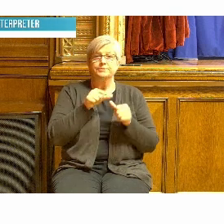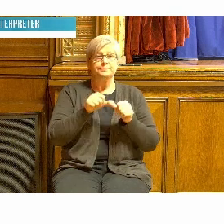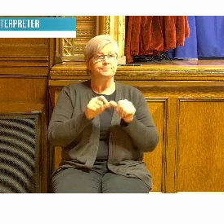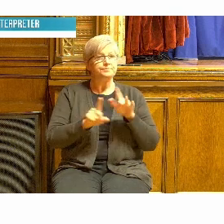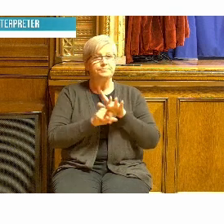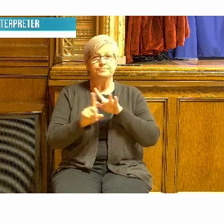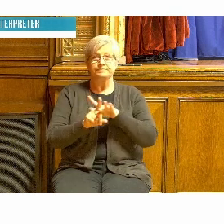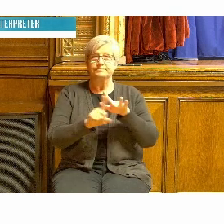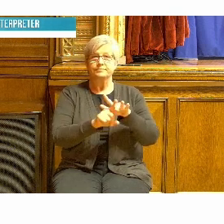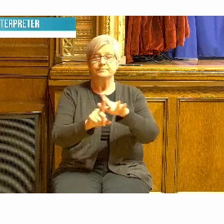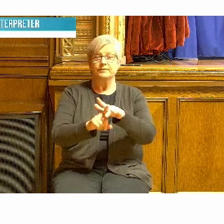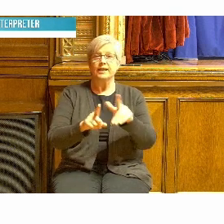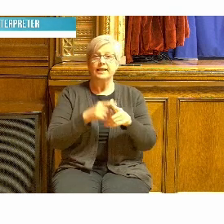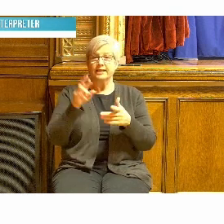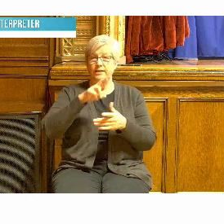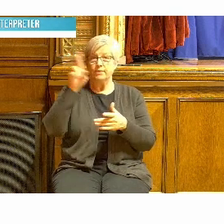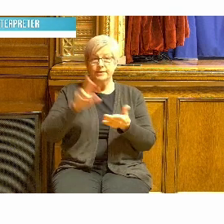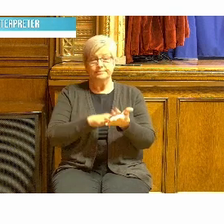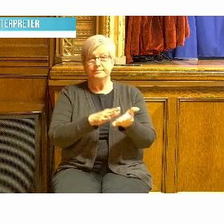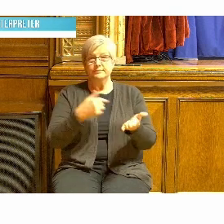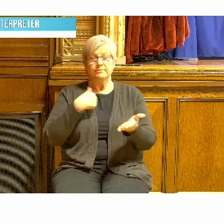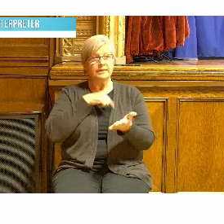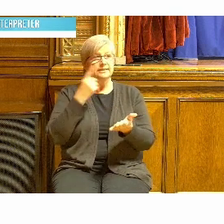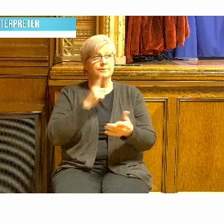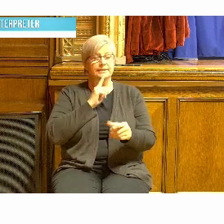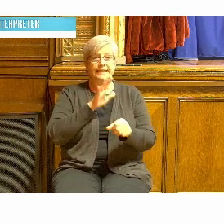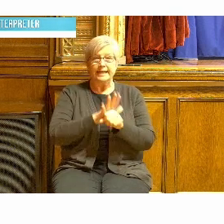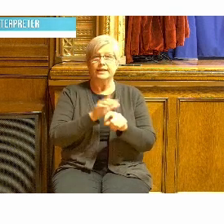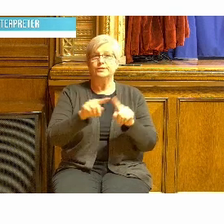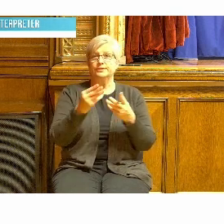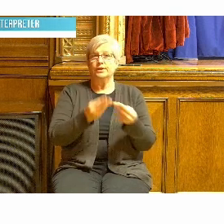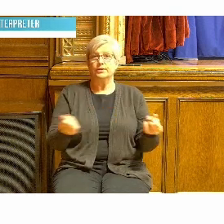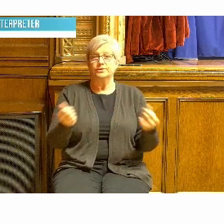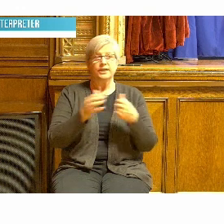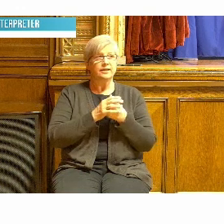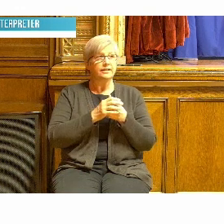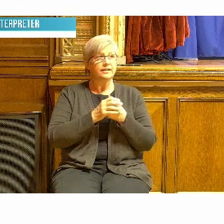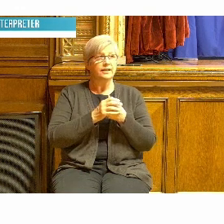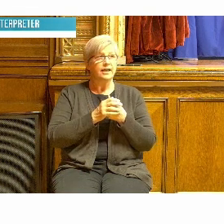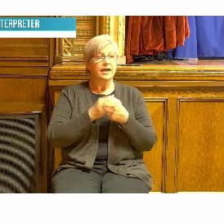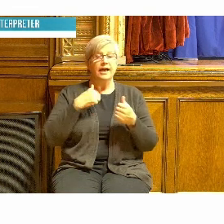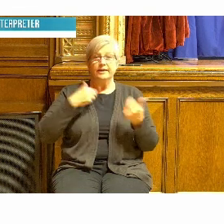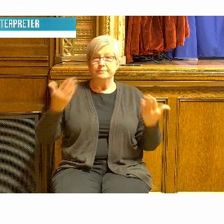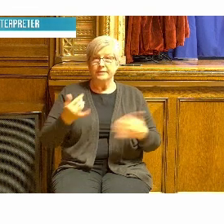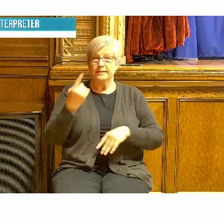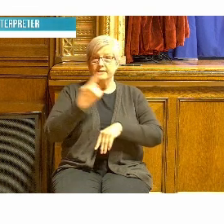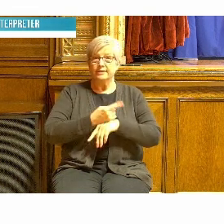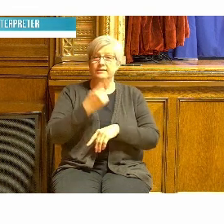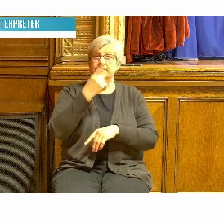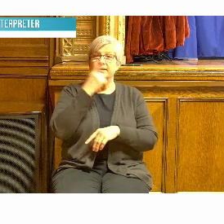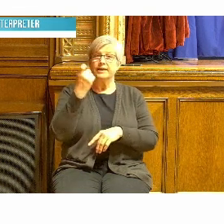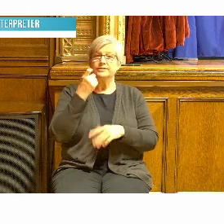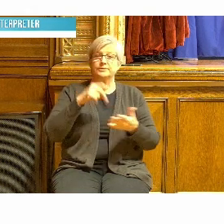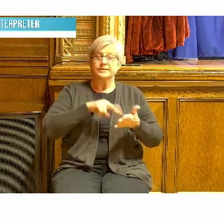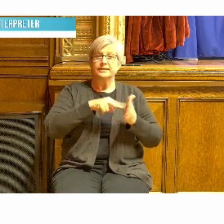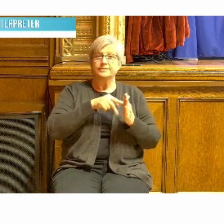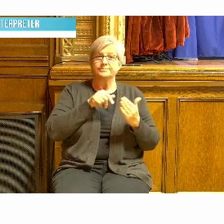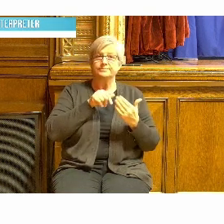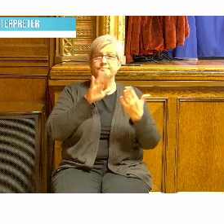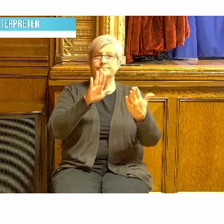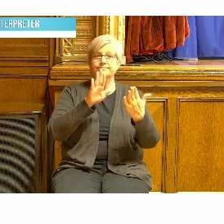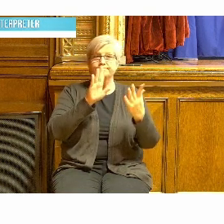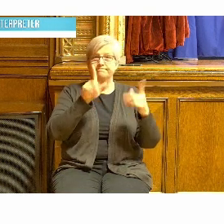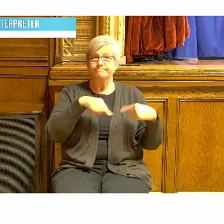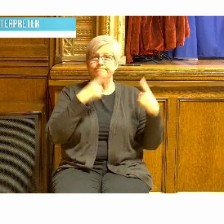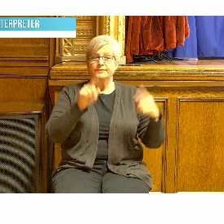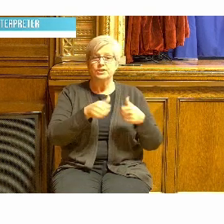and have been recognized by the city of Rochester as someone who is dedicated to the solution. I am here today because to intentionally address longstanding